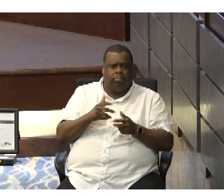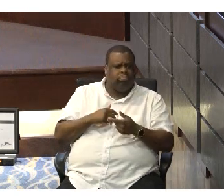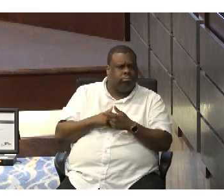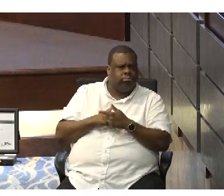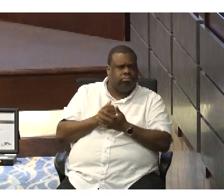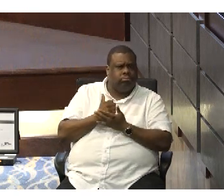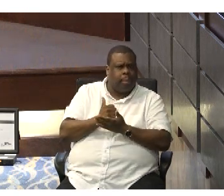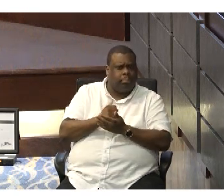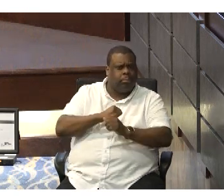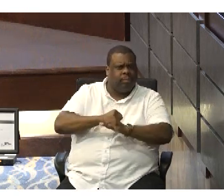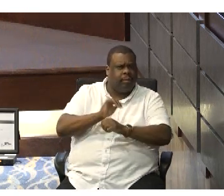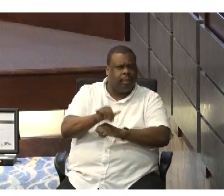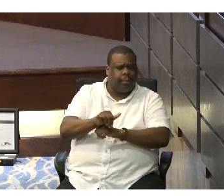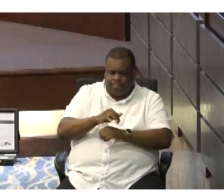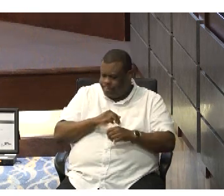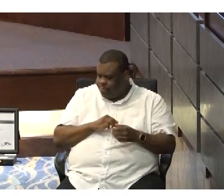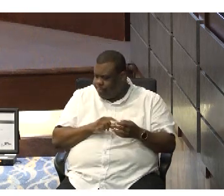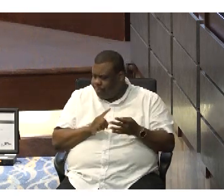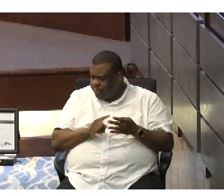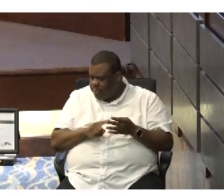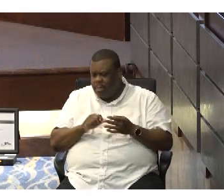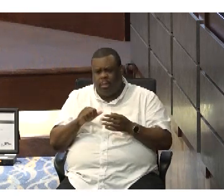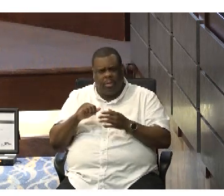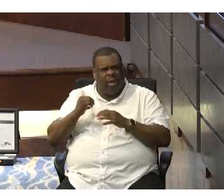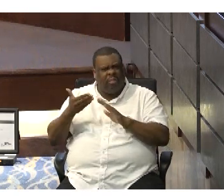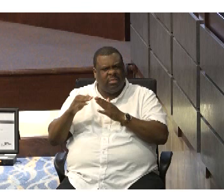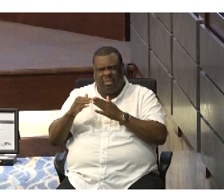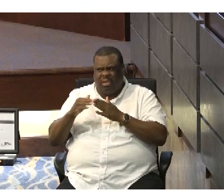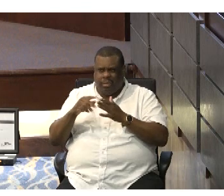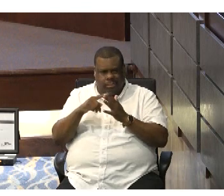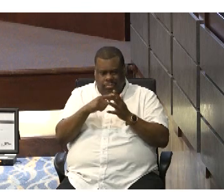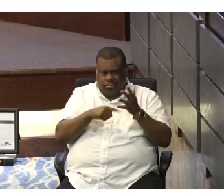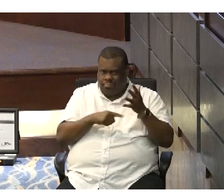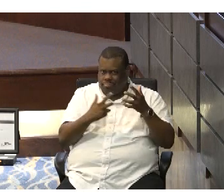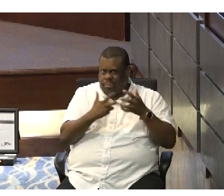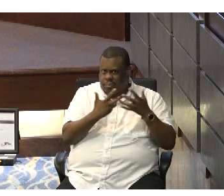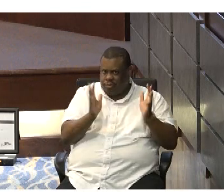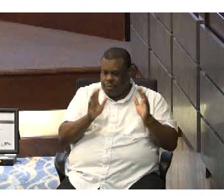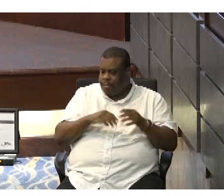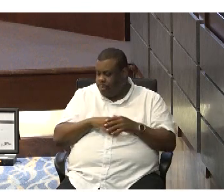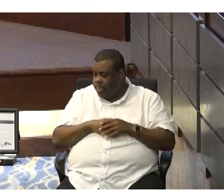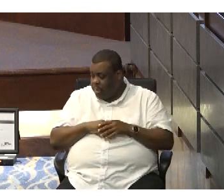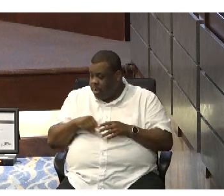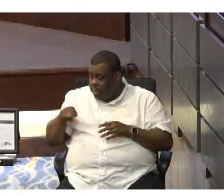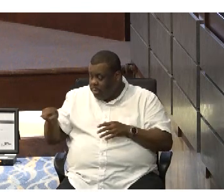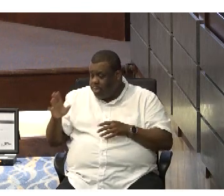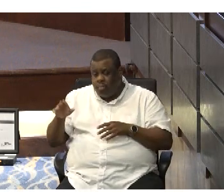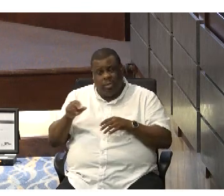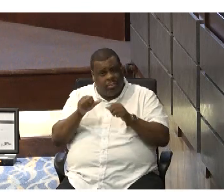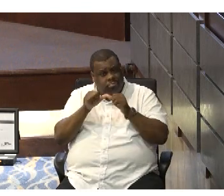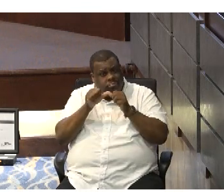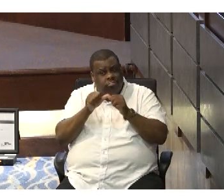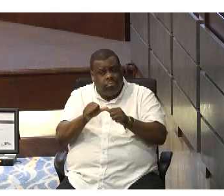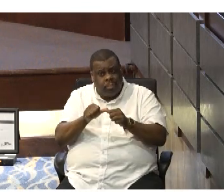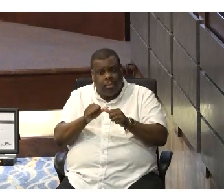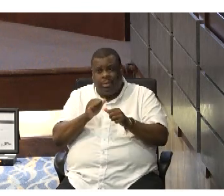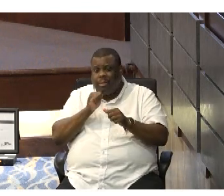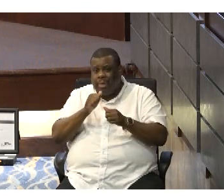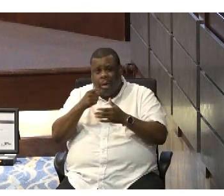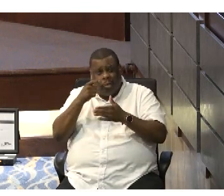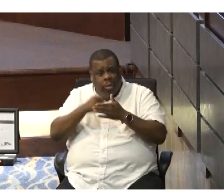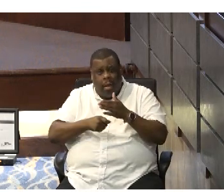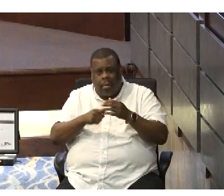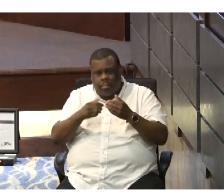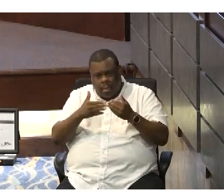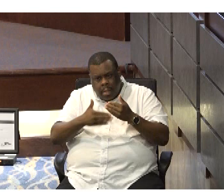methods and standards that many other cities are already using in Texas. And it's sustainable. It reduces the cost to the city and